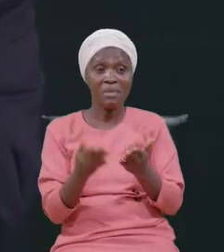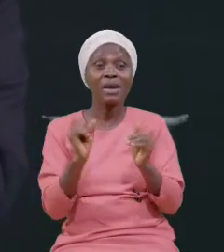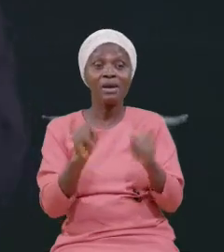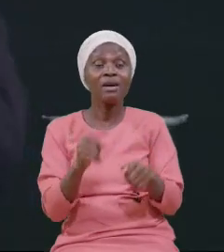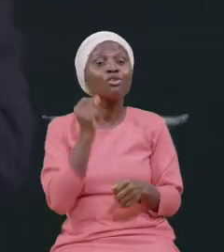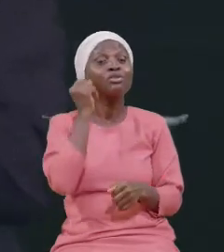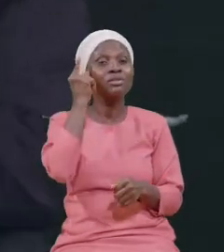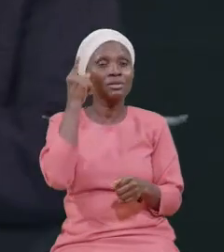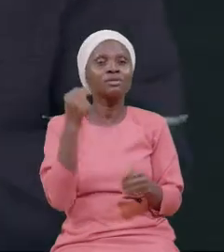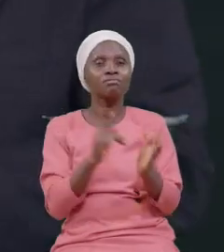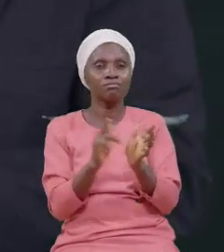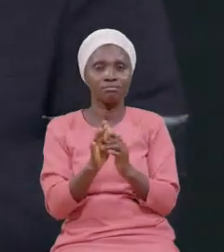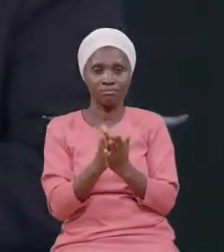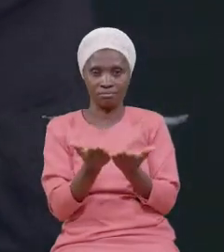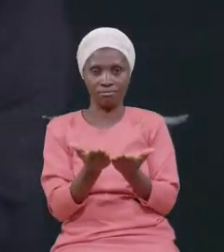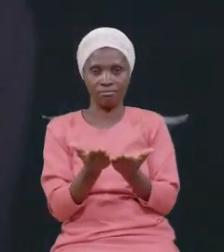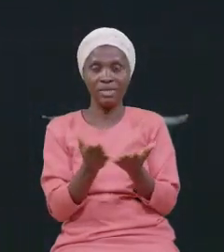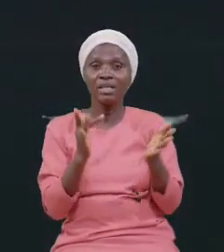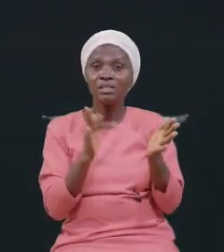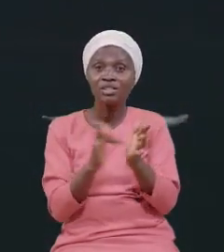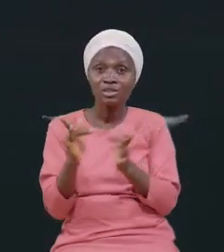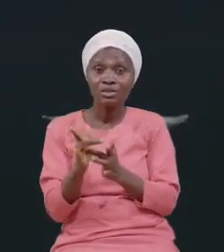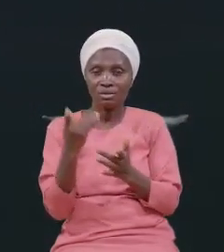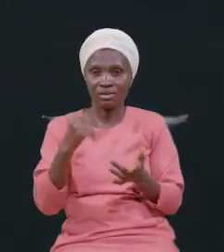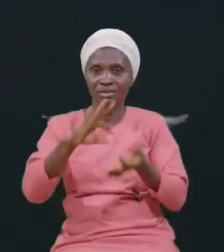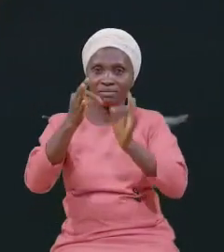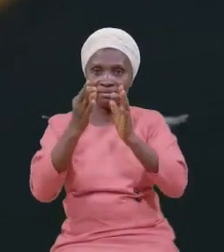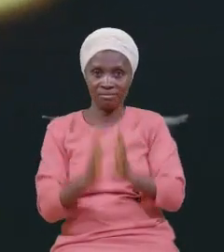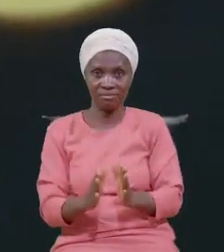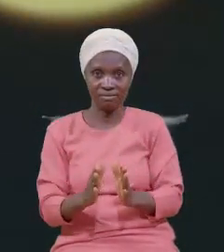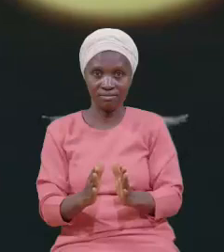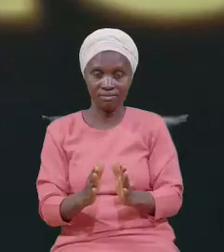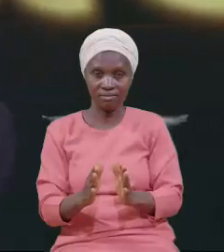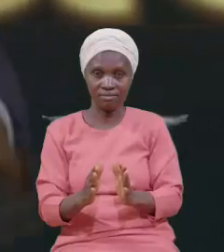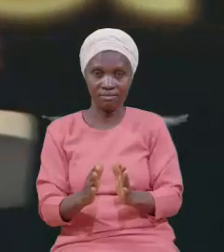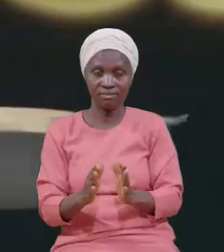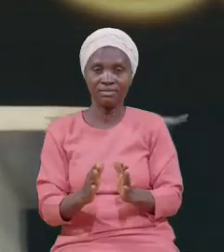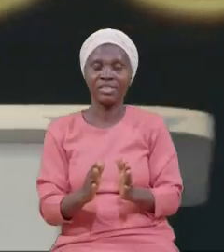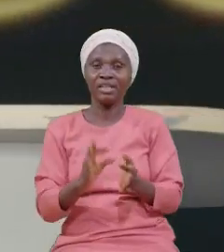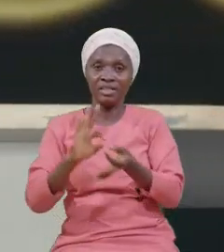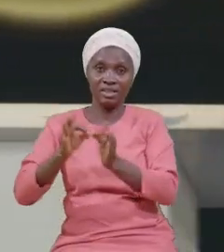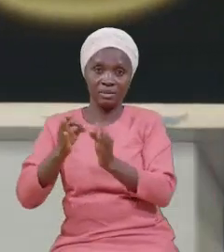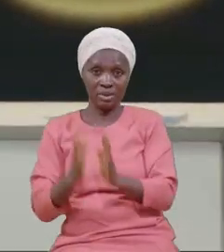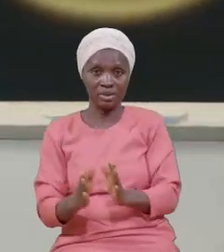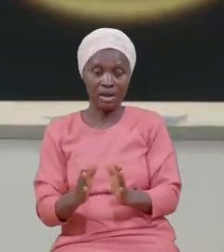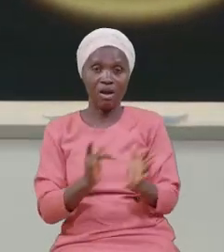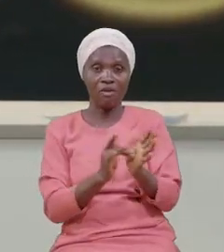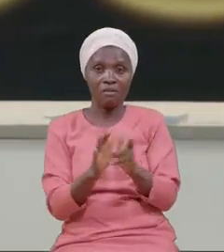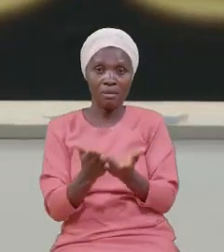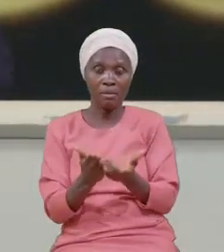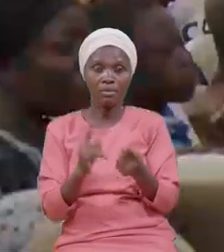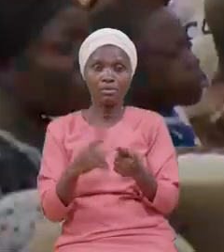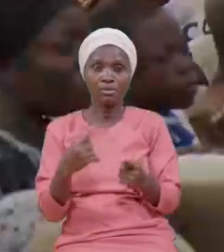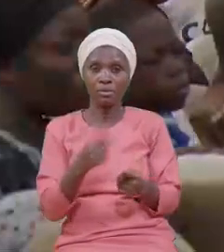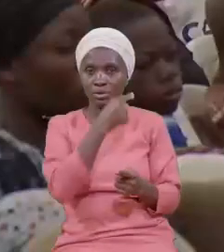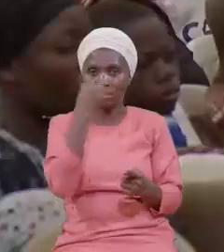scriptures. Jesus, the interpreter of the scriptures to the sightless. We're looking at three things